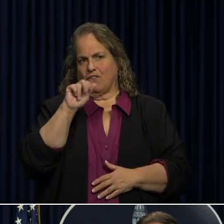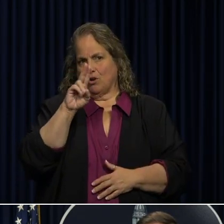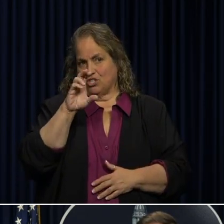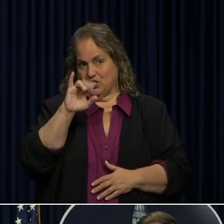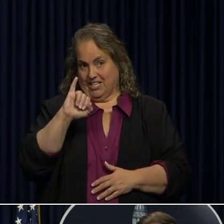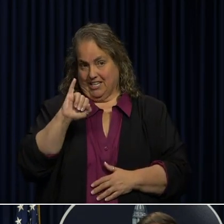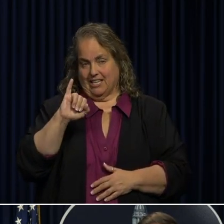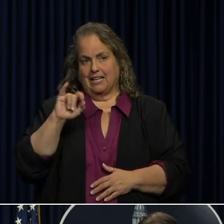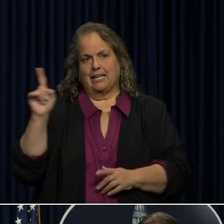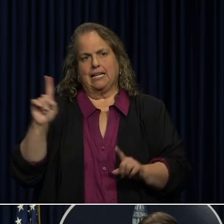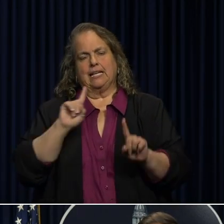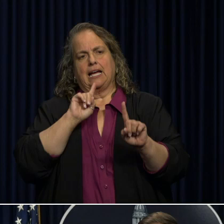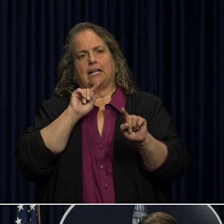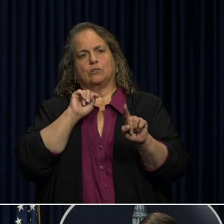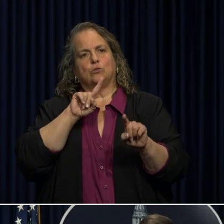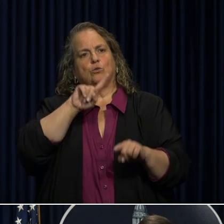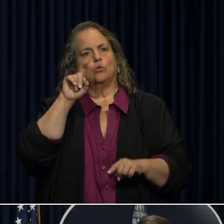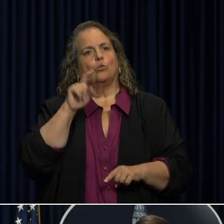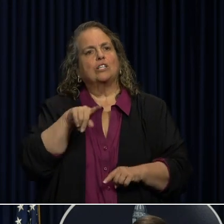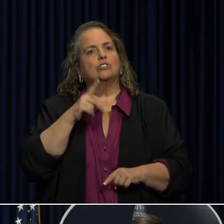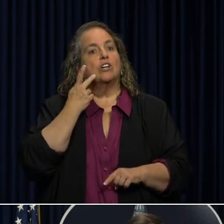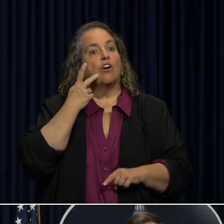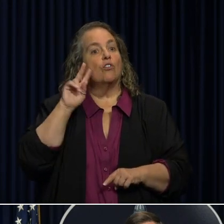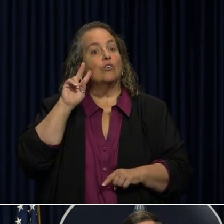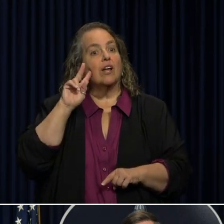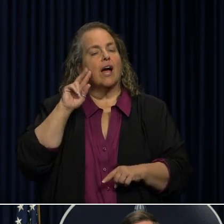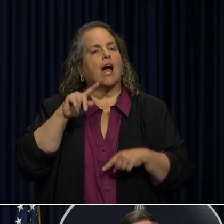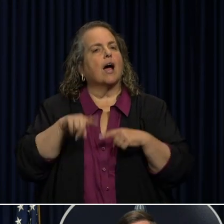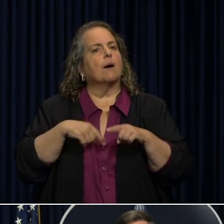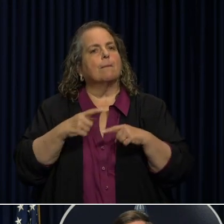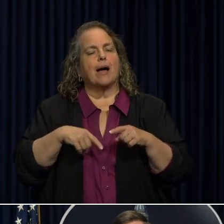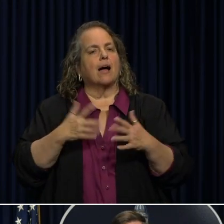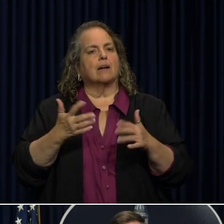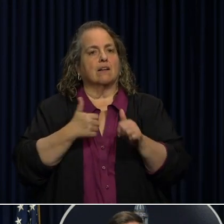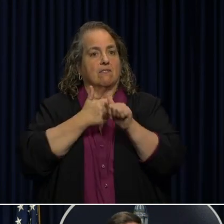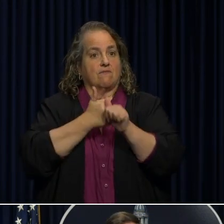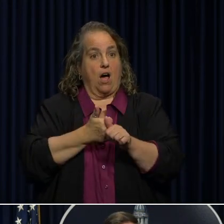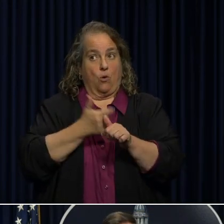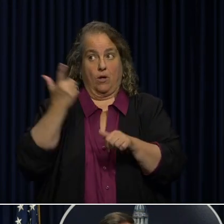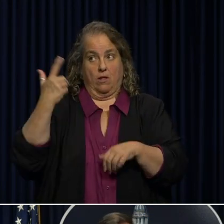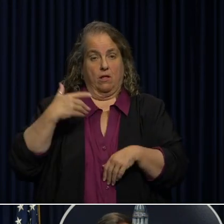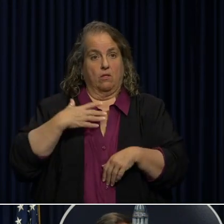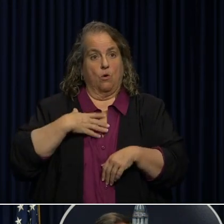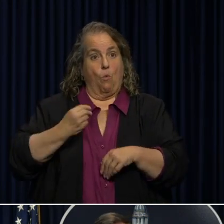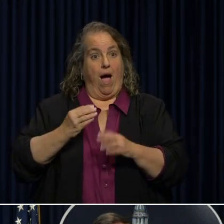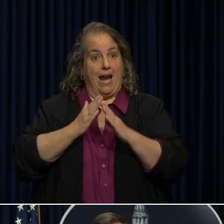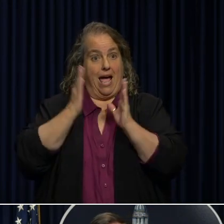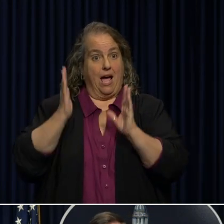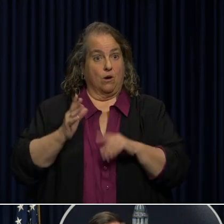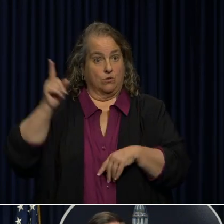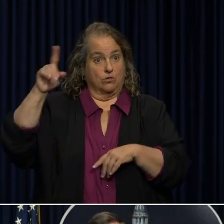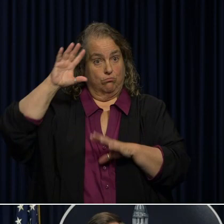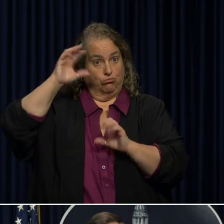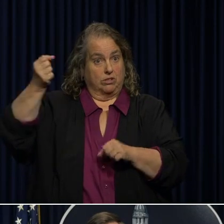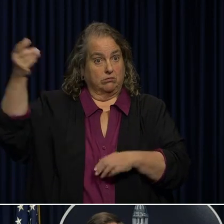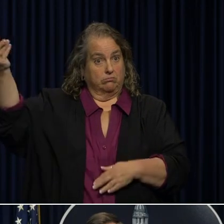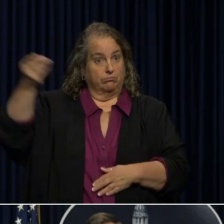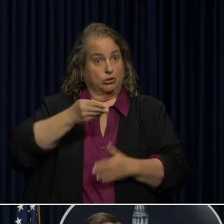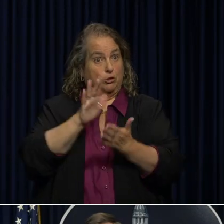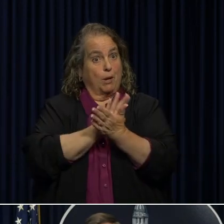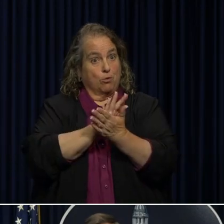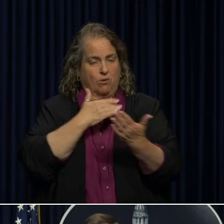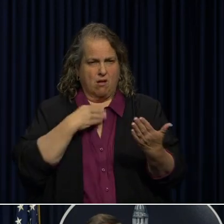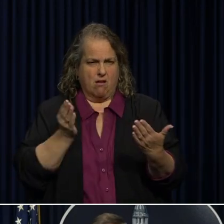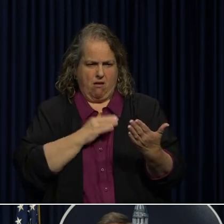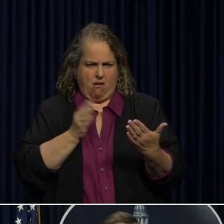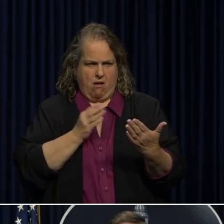answering questions about following the White House guidance that we've talked about and how important it is, as opposed